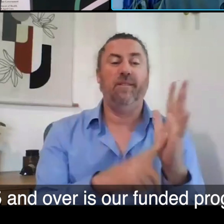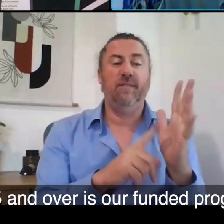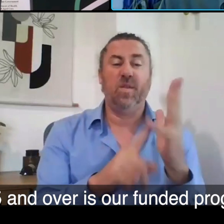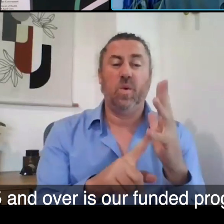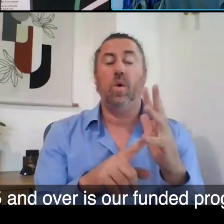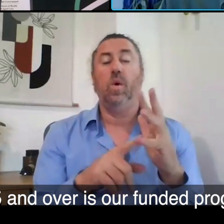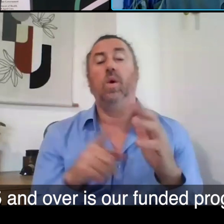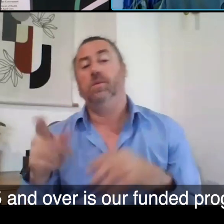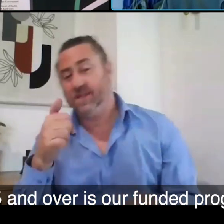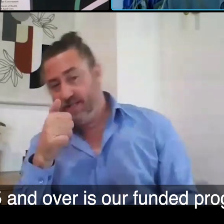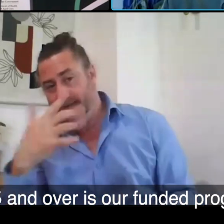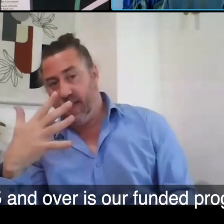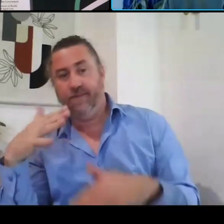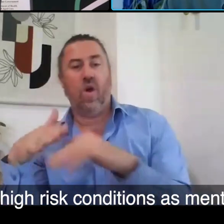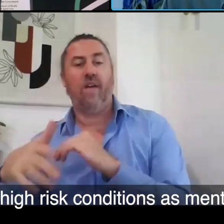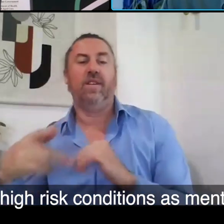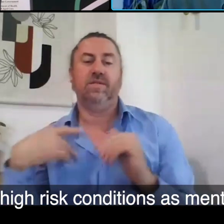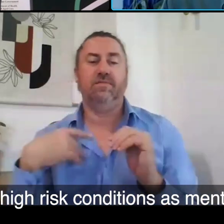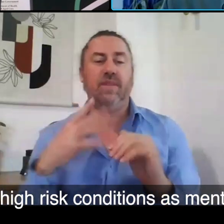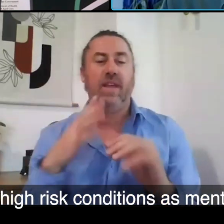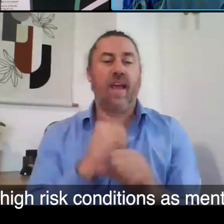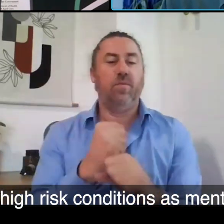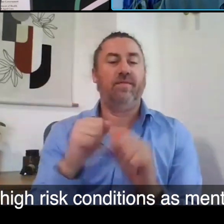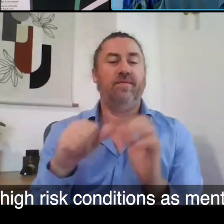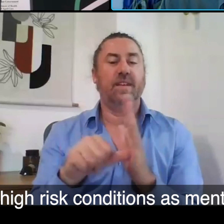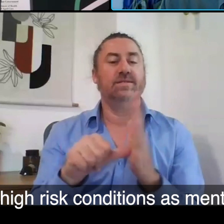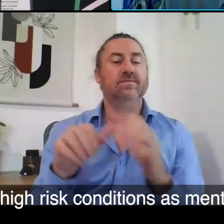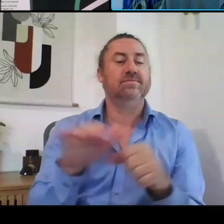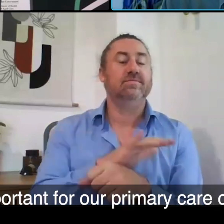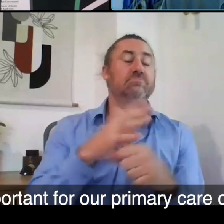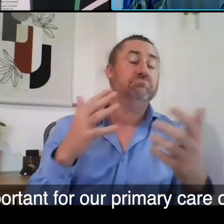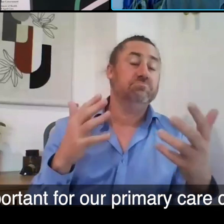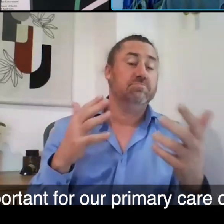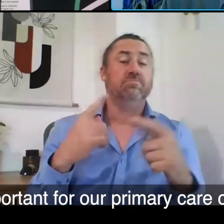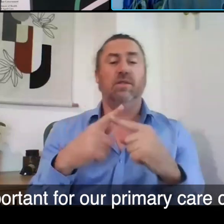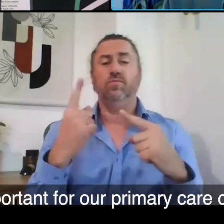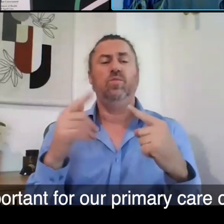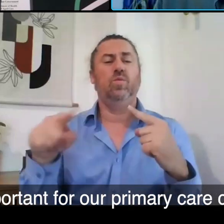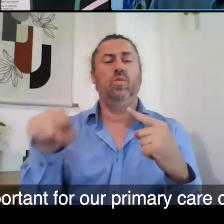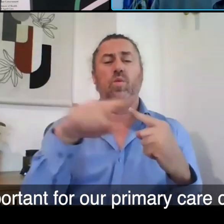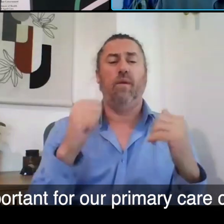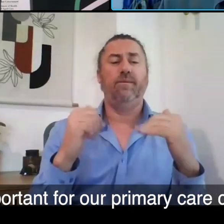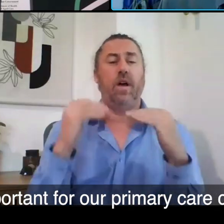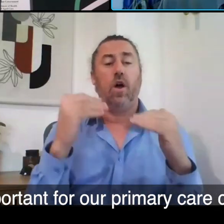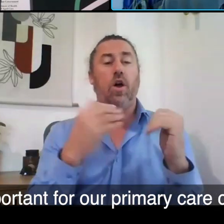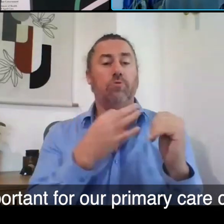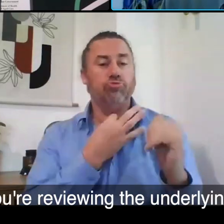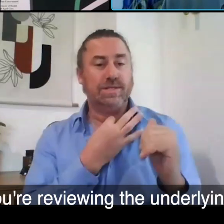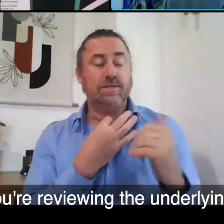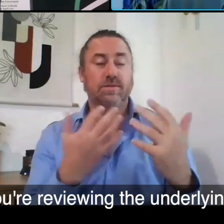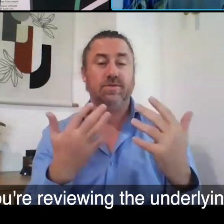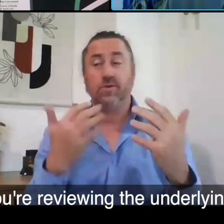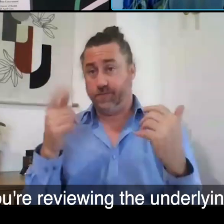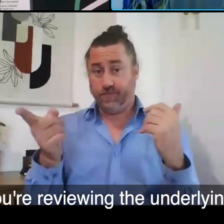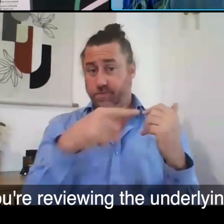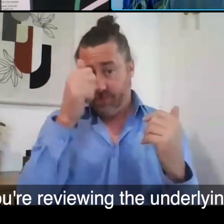and over is our funded program, as well as the high-risk conditions as mentioned. So again, important for our primary care colleagues to make sure